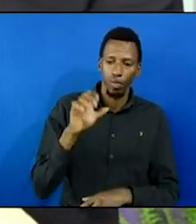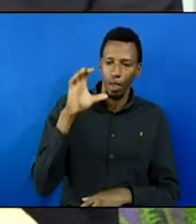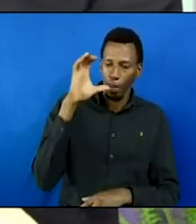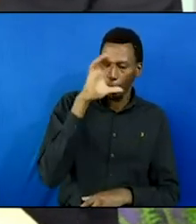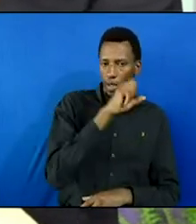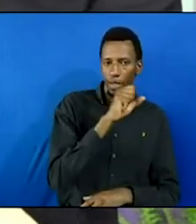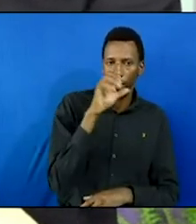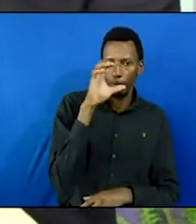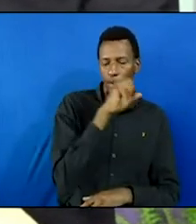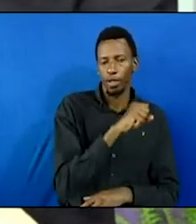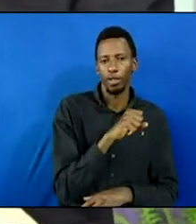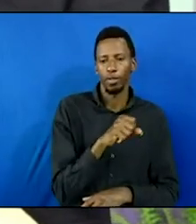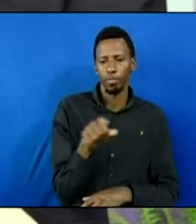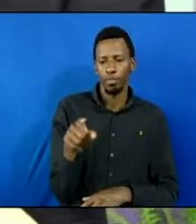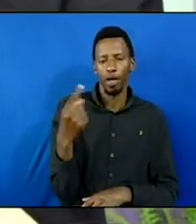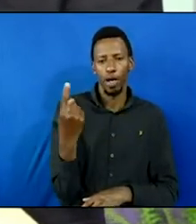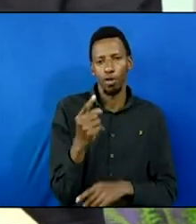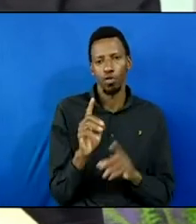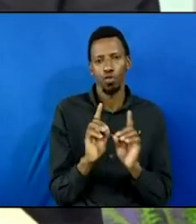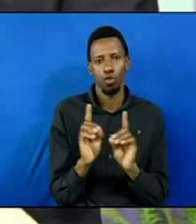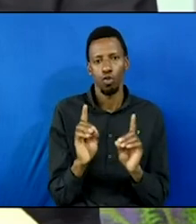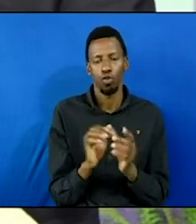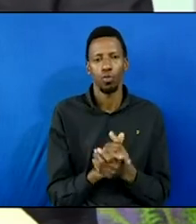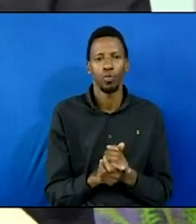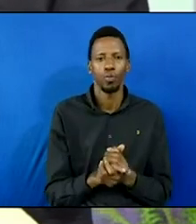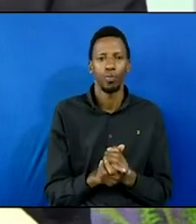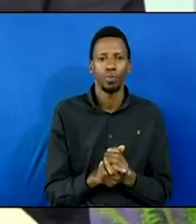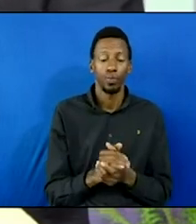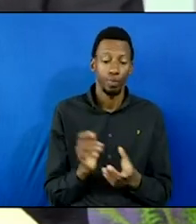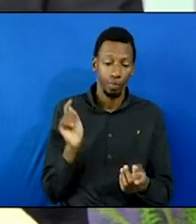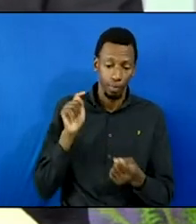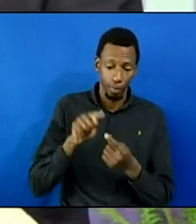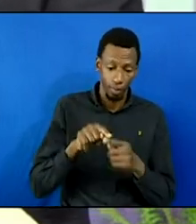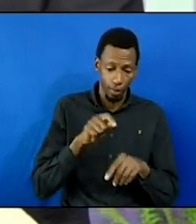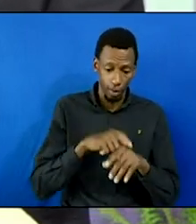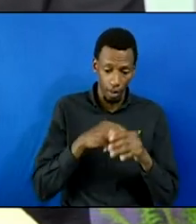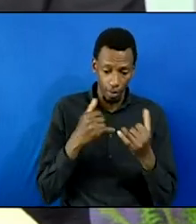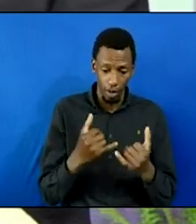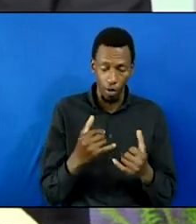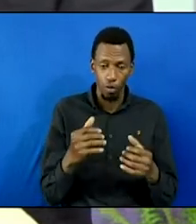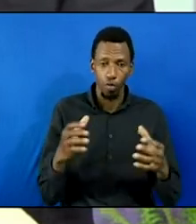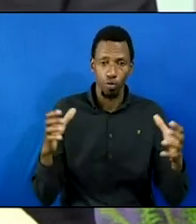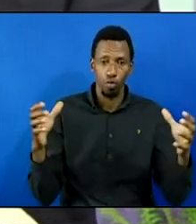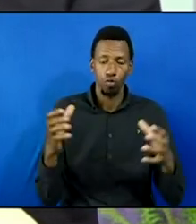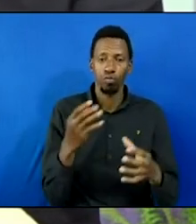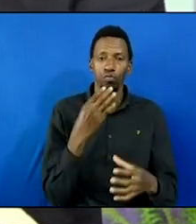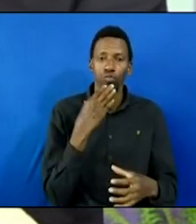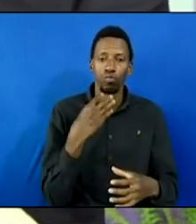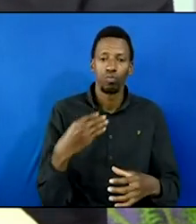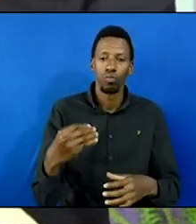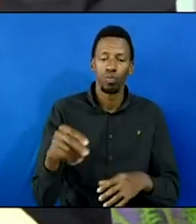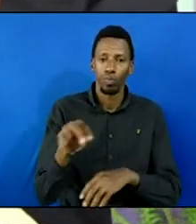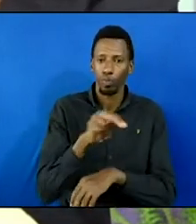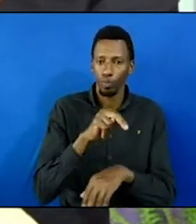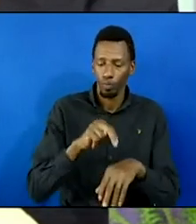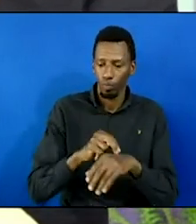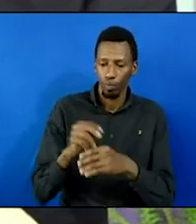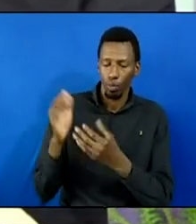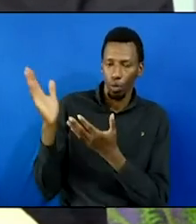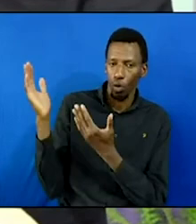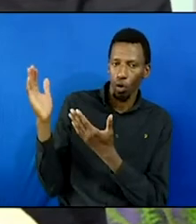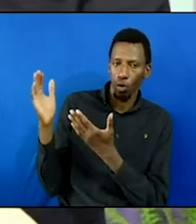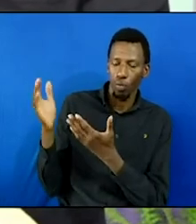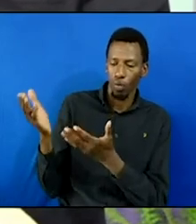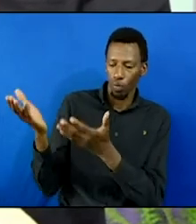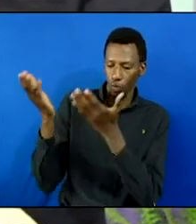on Jesus Christ. And he was not alone. Up until now, the Jewish nation is still looking forward to receive